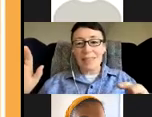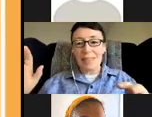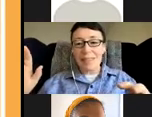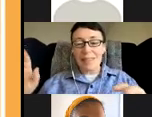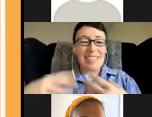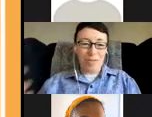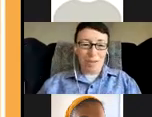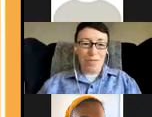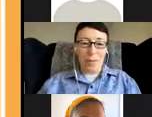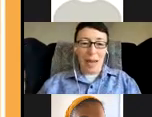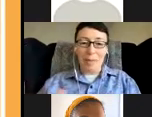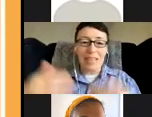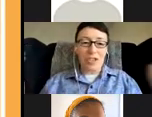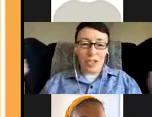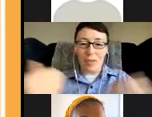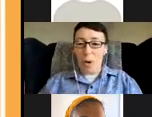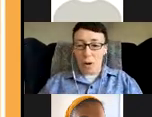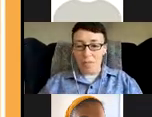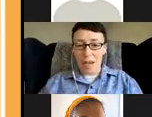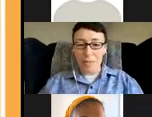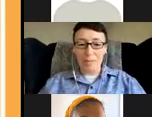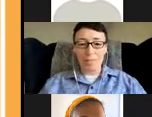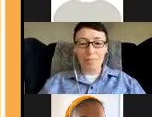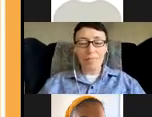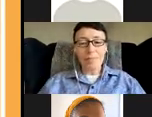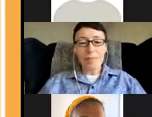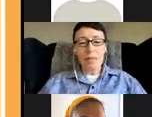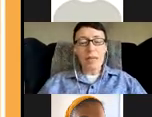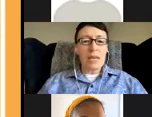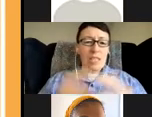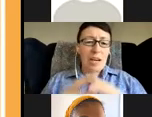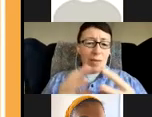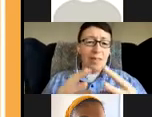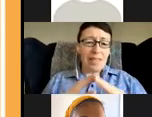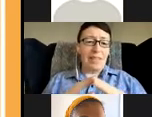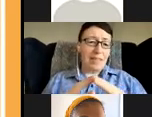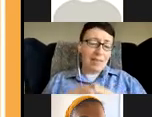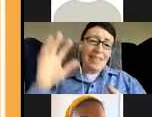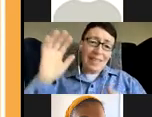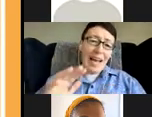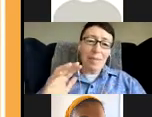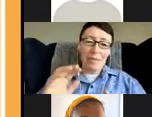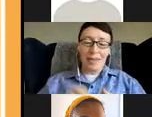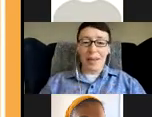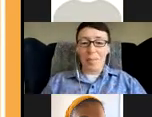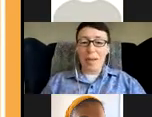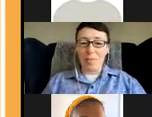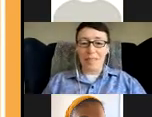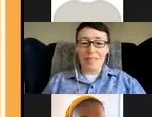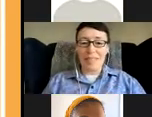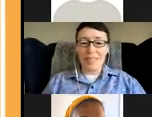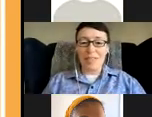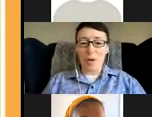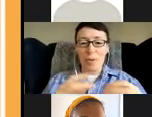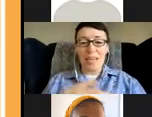isn't different from CAPTA, it's just part of CAPTA. But the CAPTA